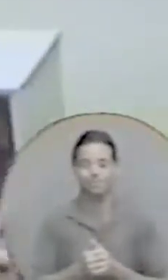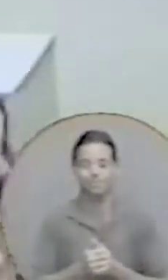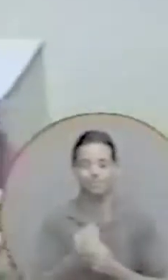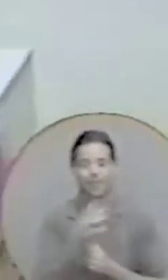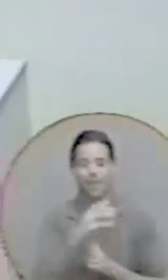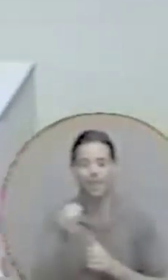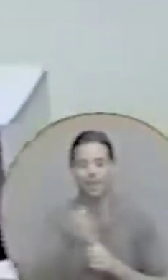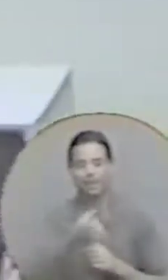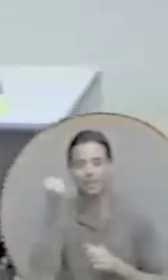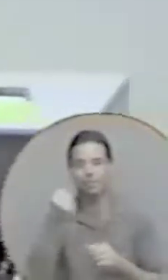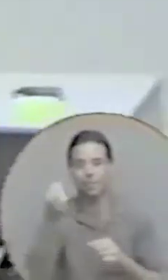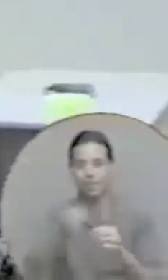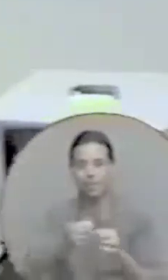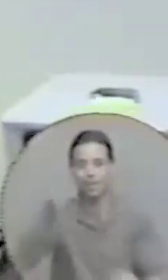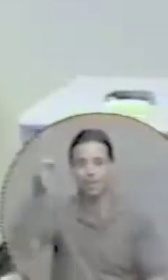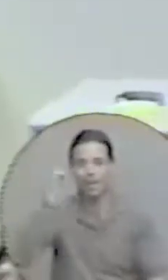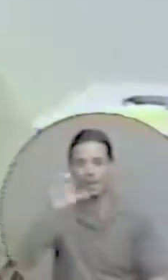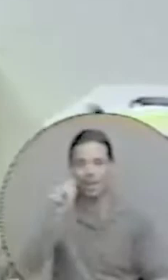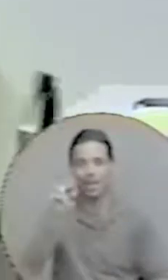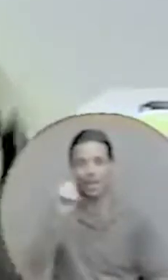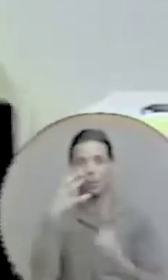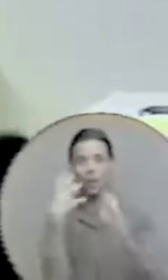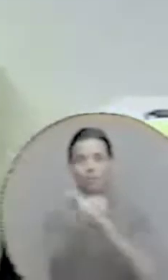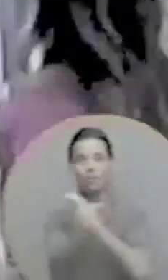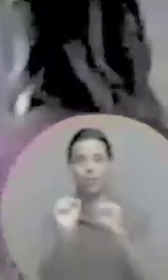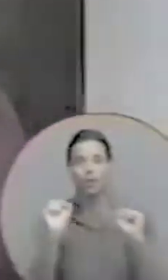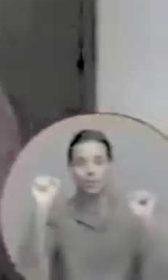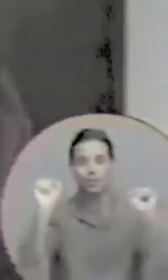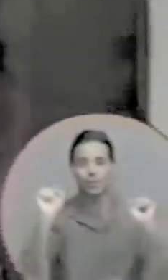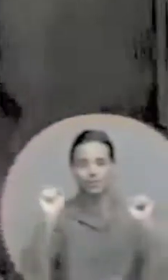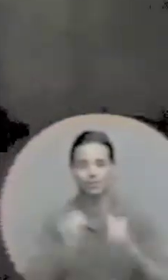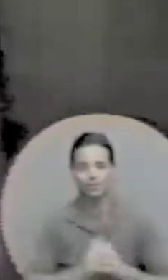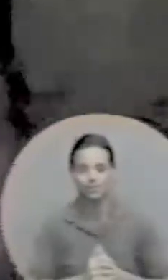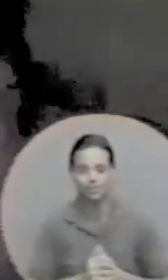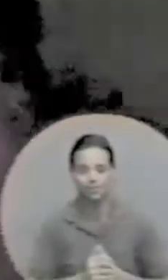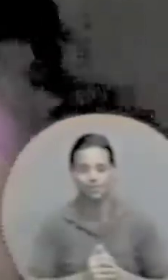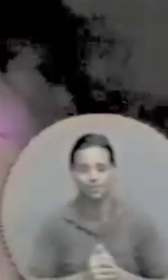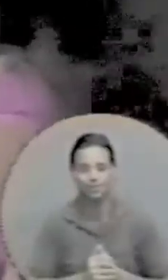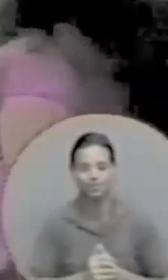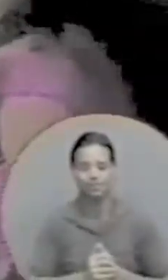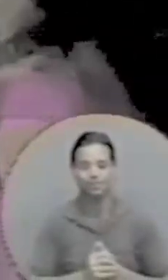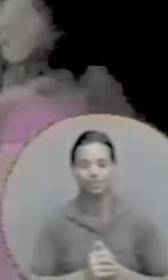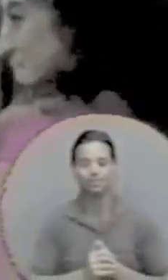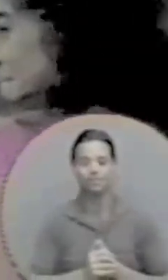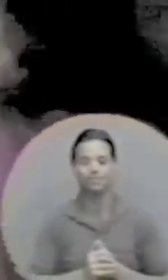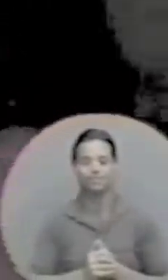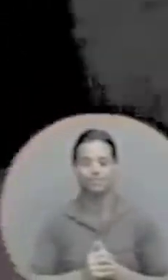And I'll take my cane, and we'll go out for our exercise. Goodbye, Hattie.